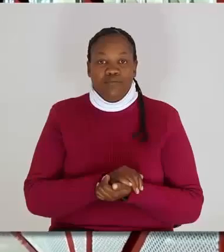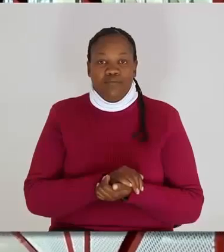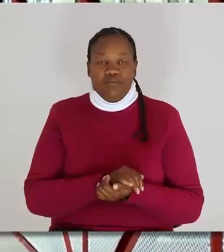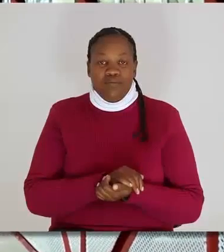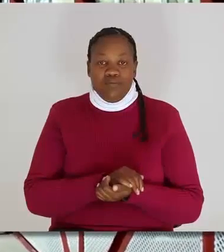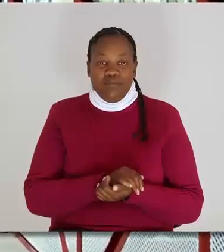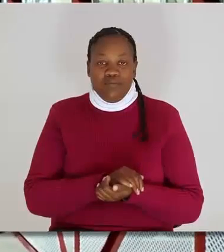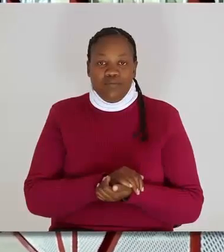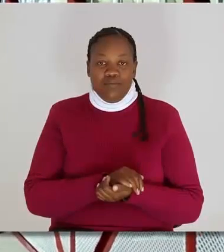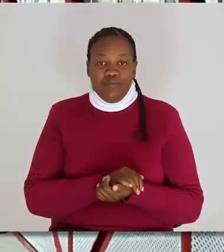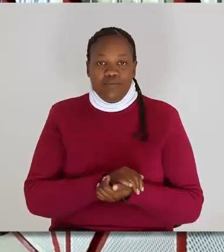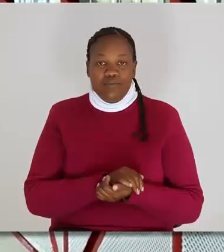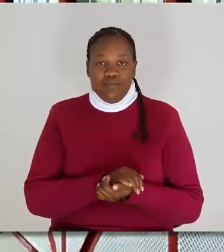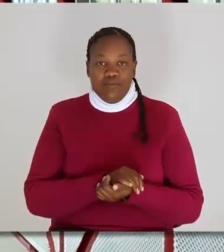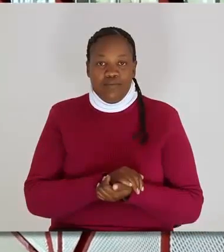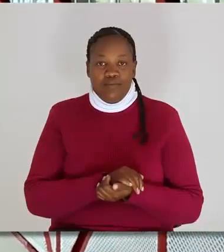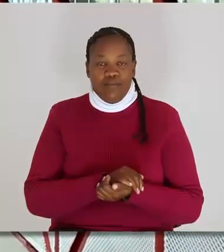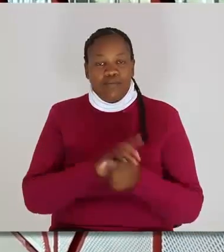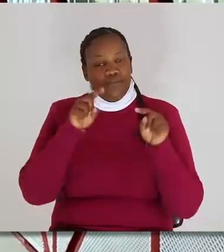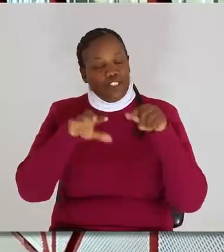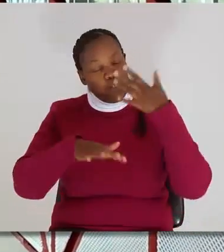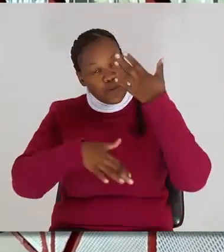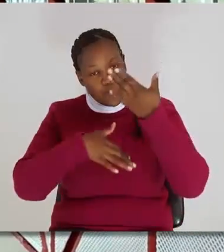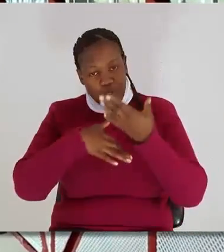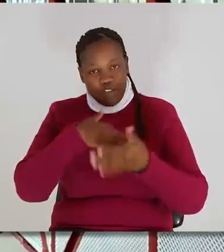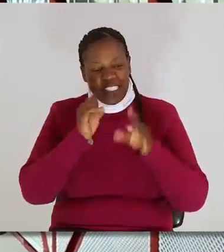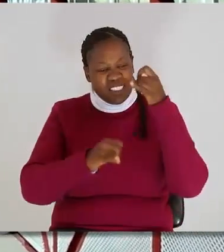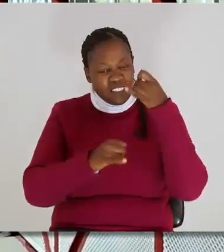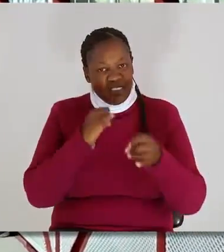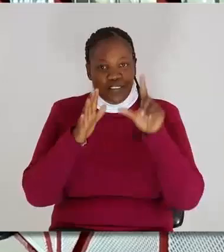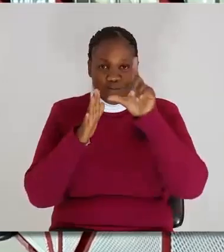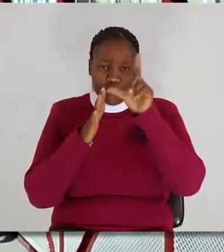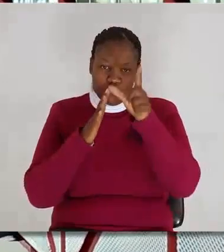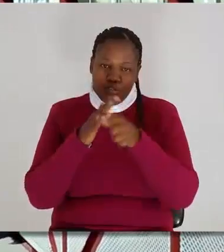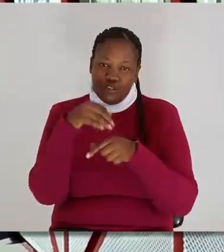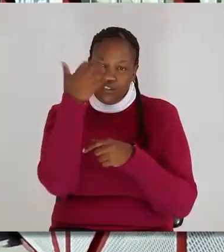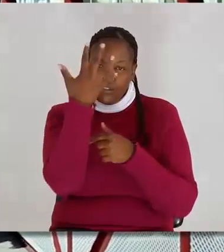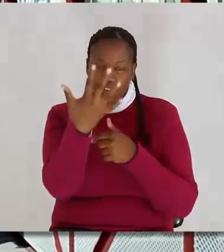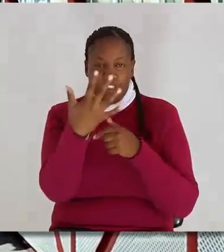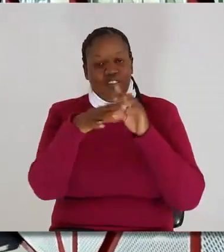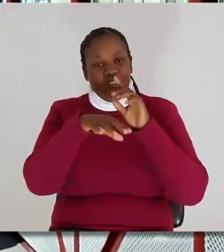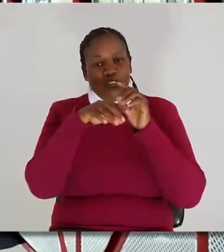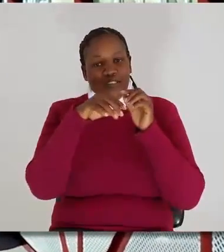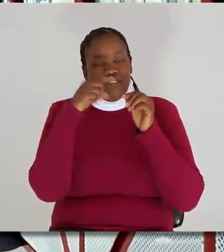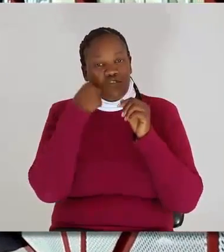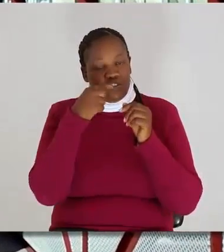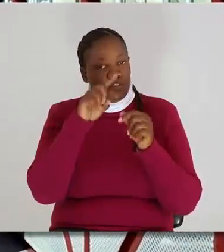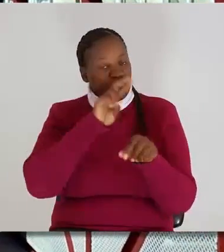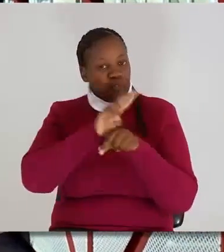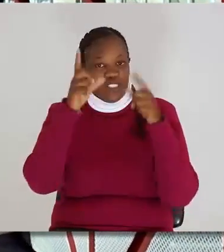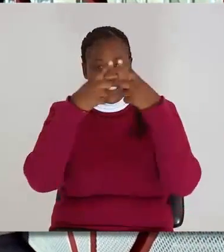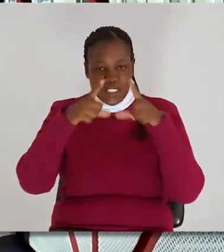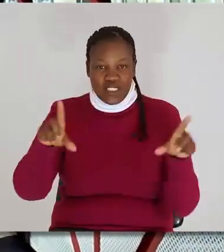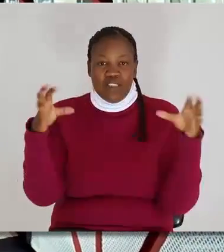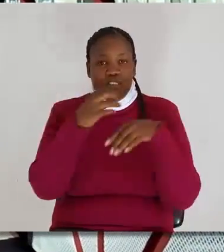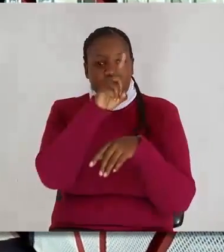This wraps up the final lesson in our 5-part series on English as a second language for grade 10 JSE learners.